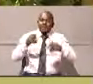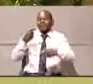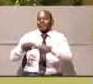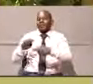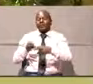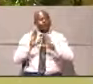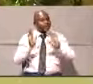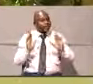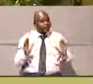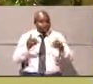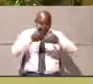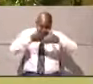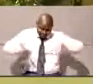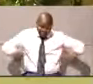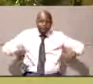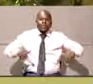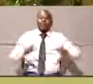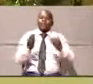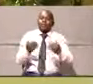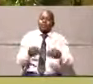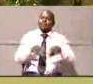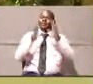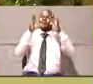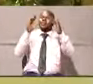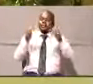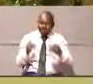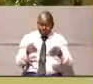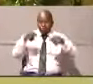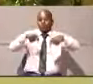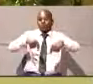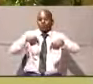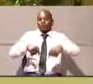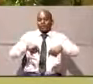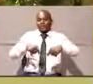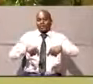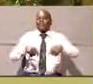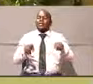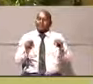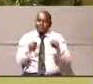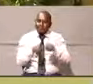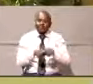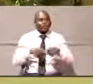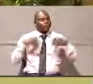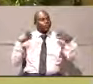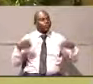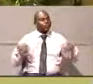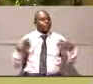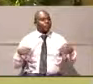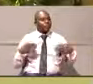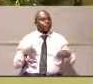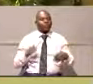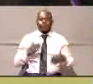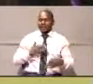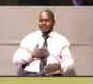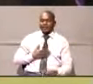point? He didn't. So the successful of today is also an excitement to my